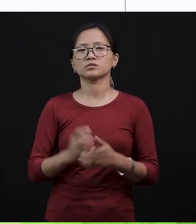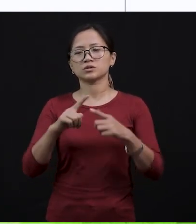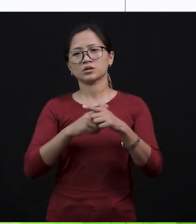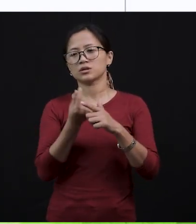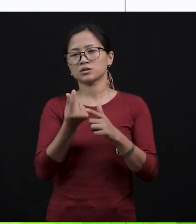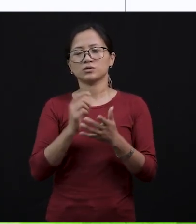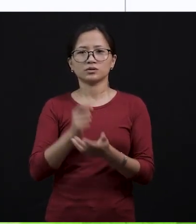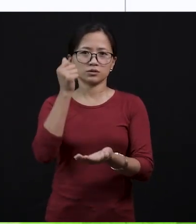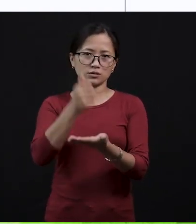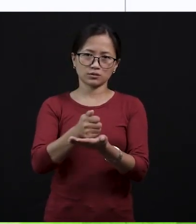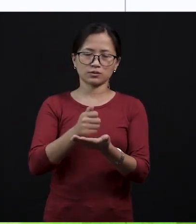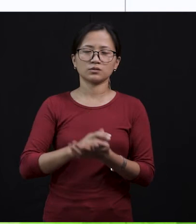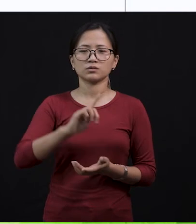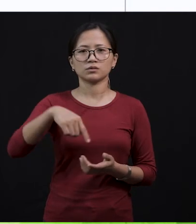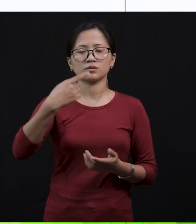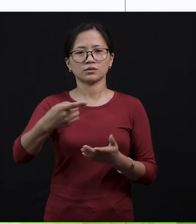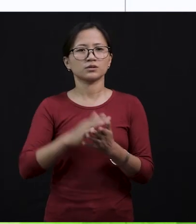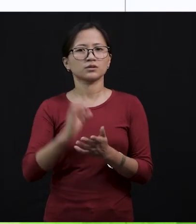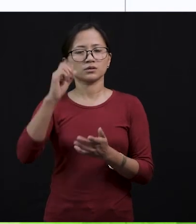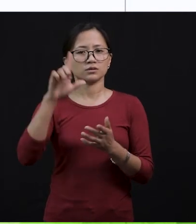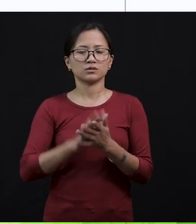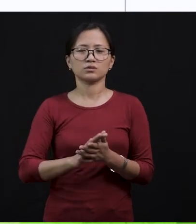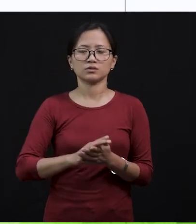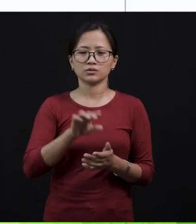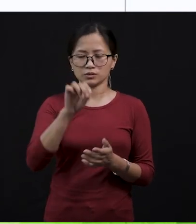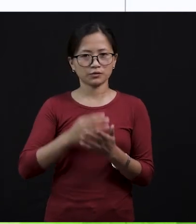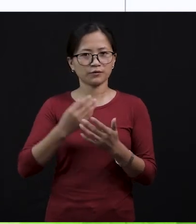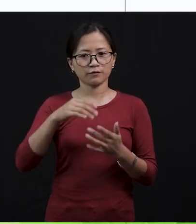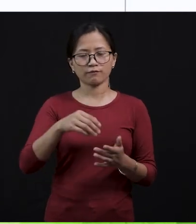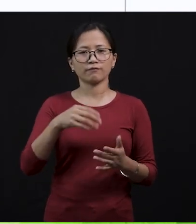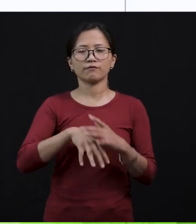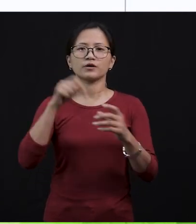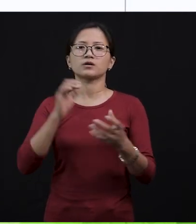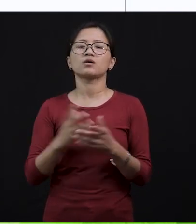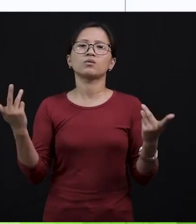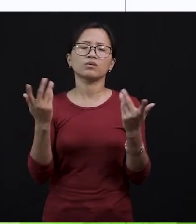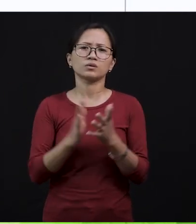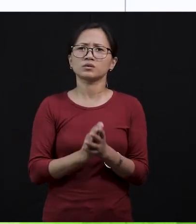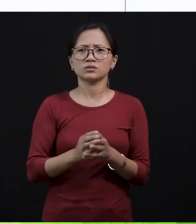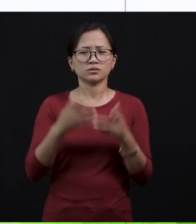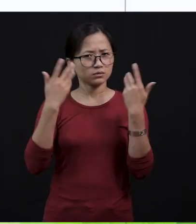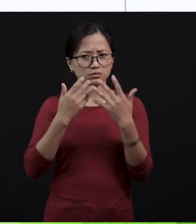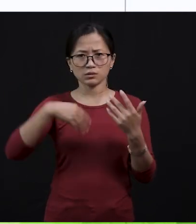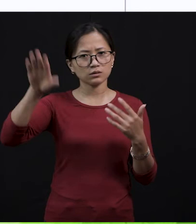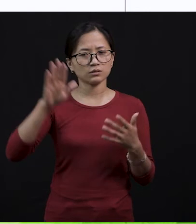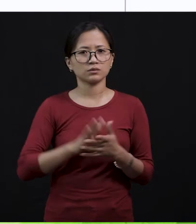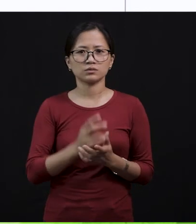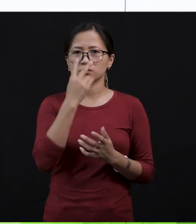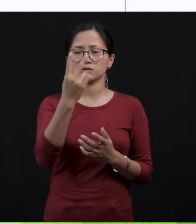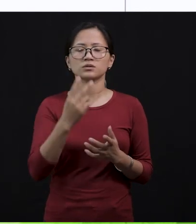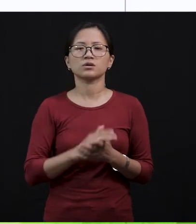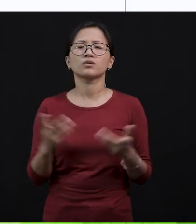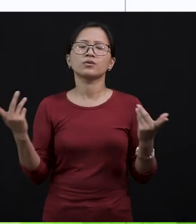justice. Now, in our next class, we are going to find out what happens, where did Macavity go, and we are going to